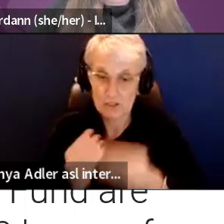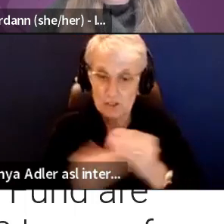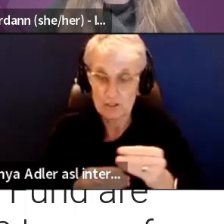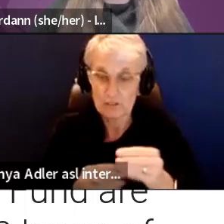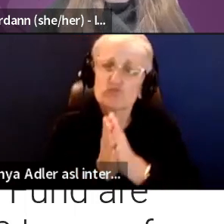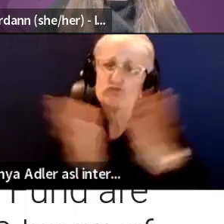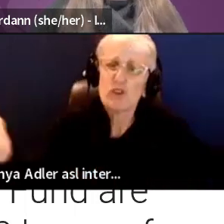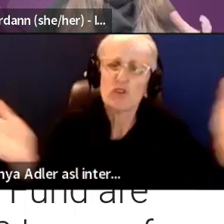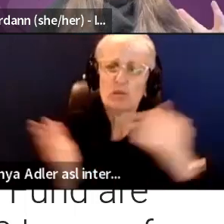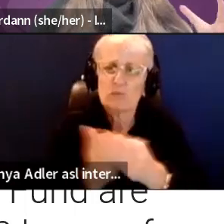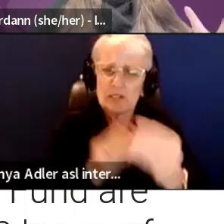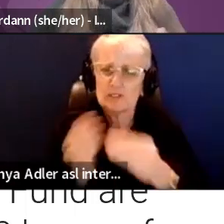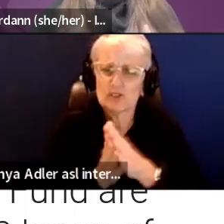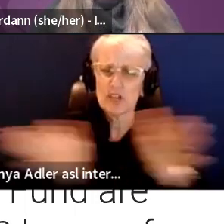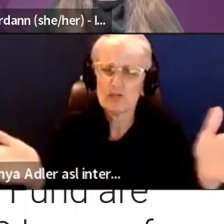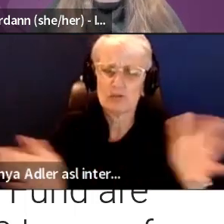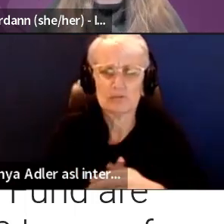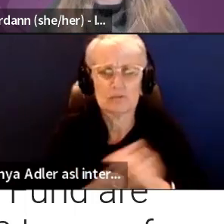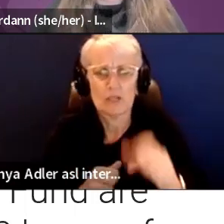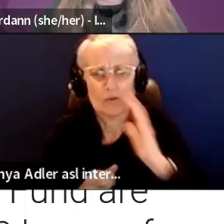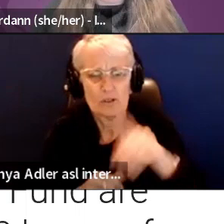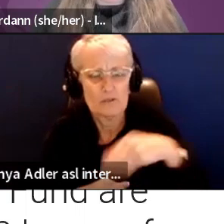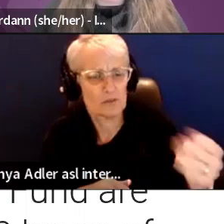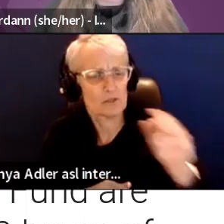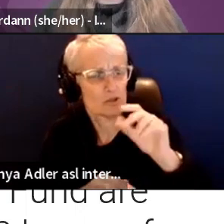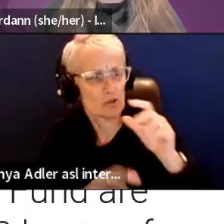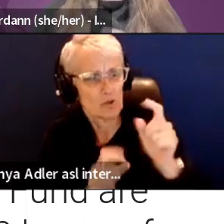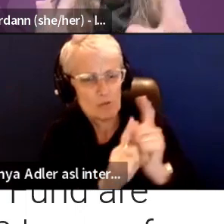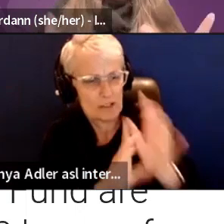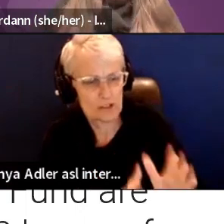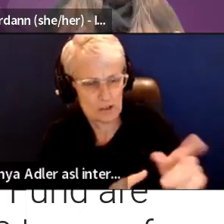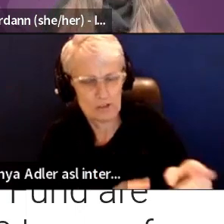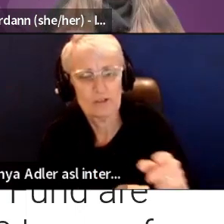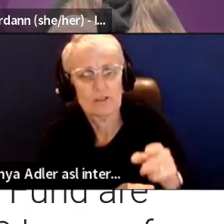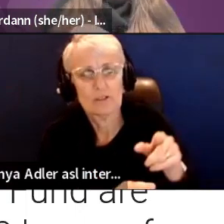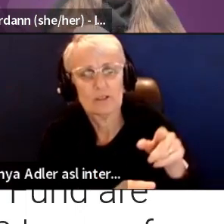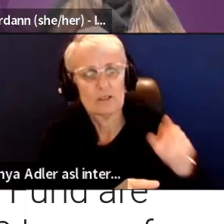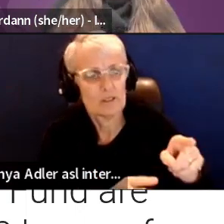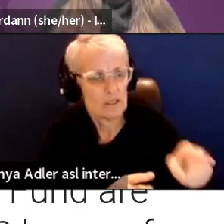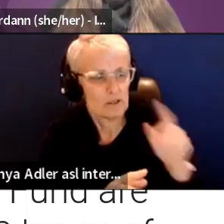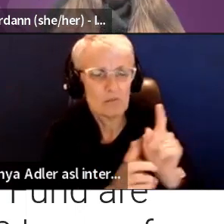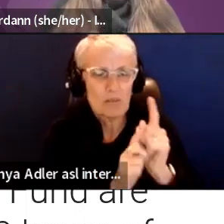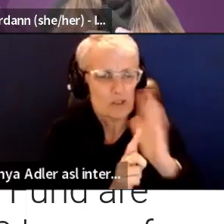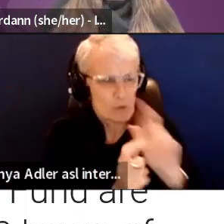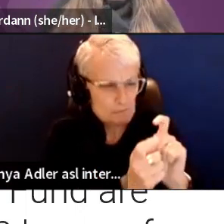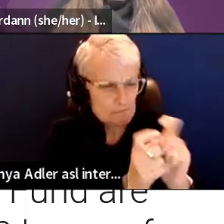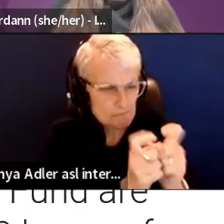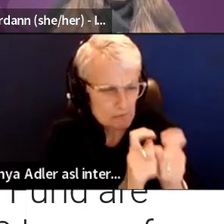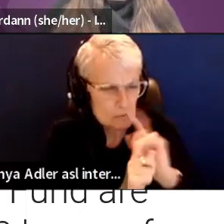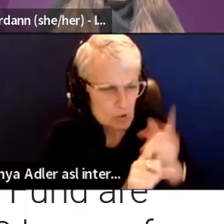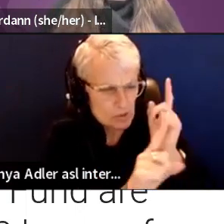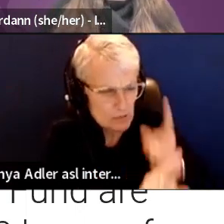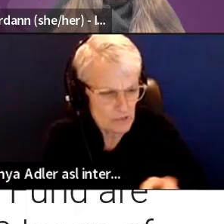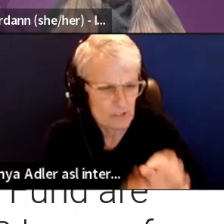budget. That's the budget that would be provided to your mentor if you were accepted to refine, get more concrete and specific